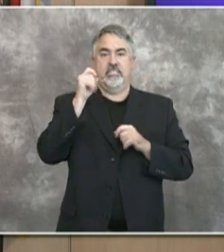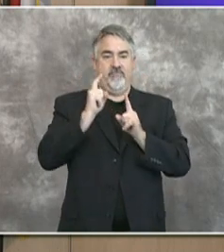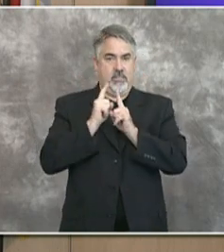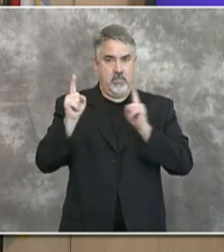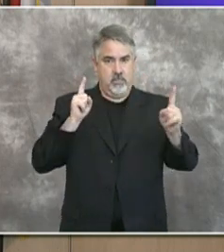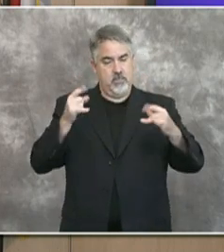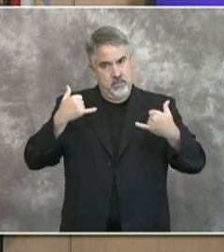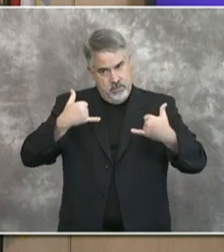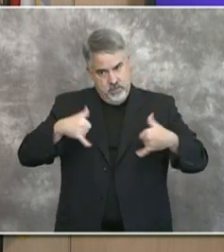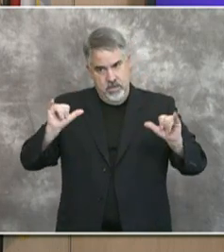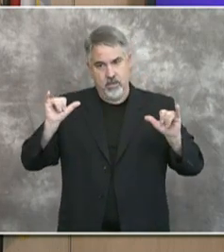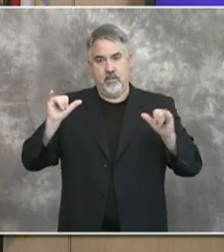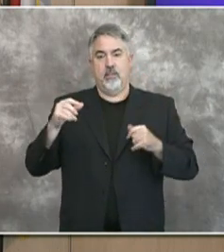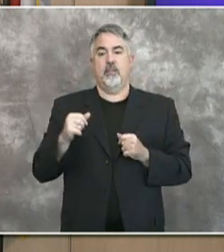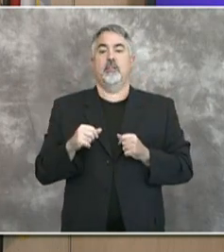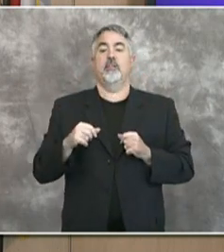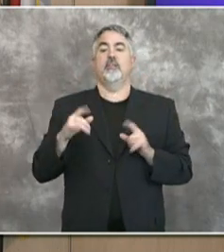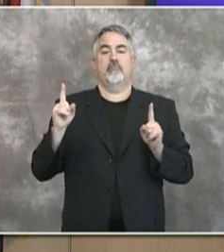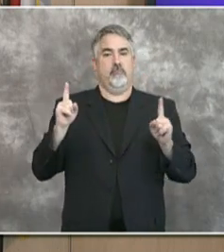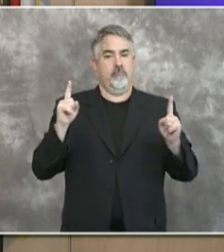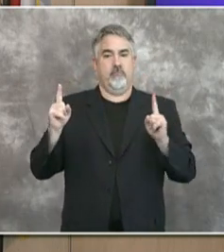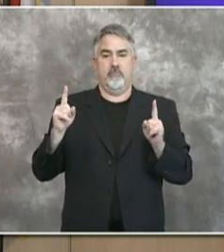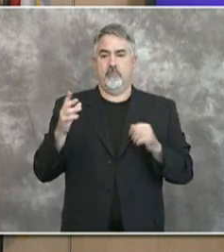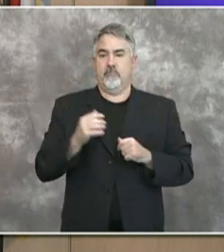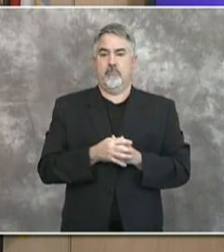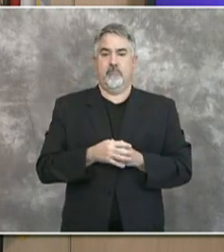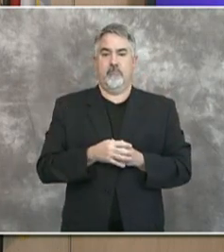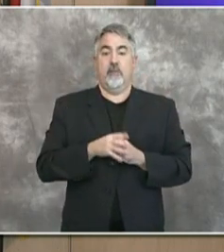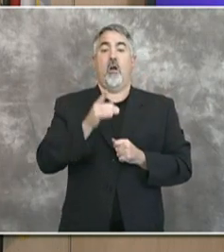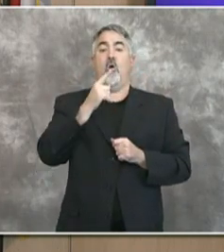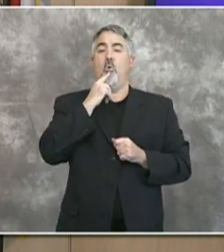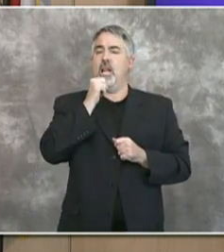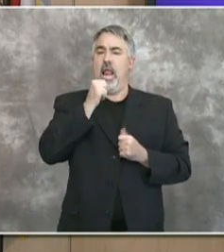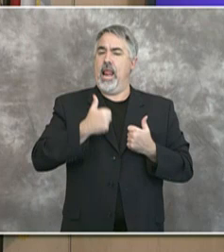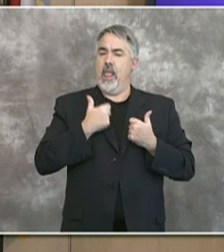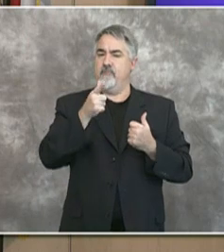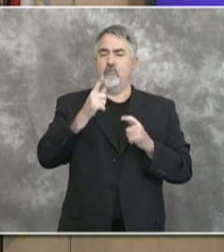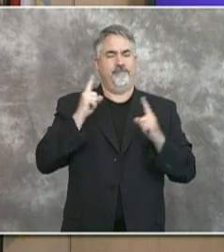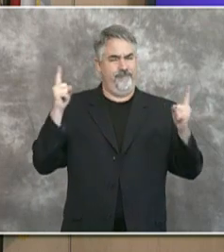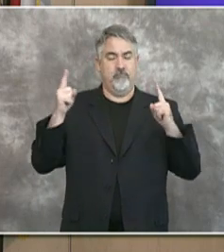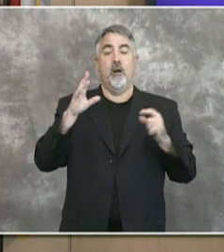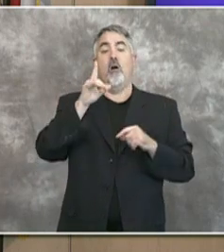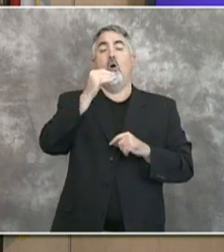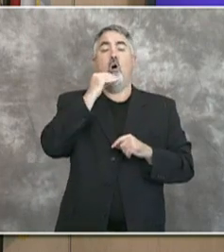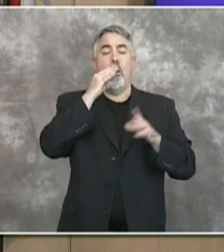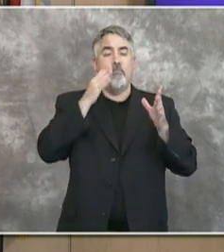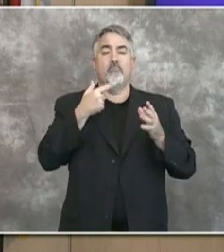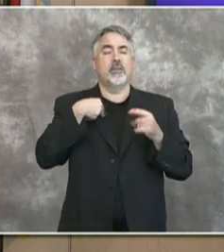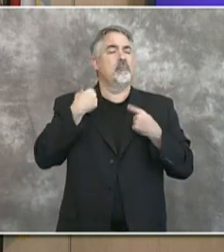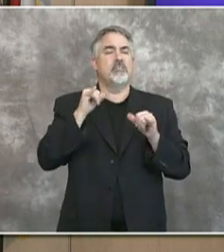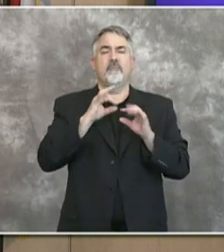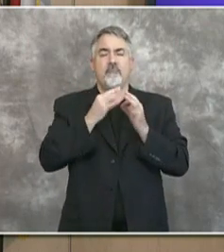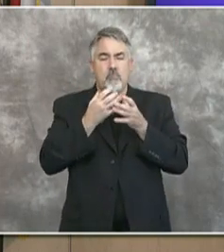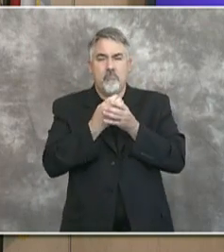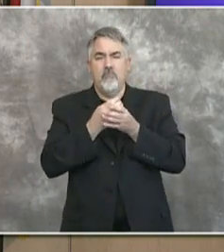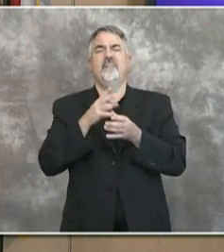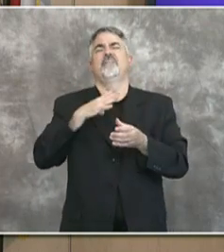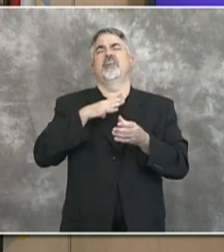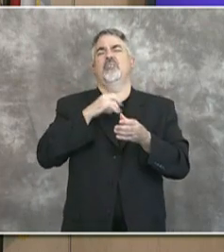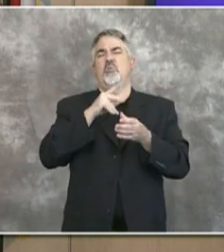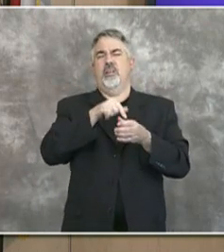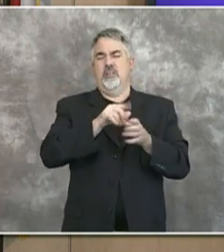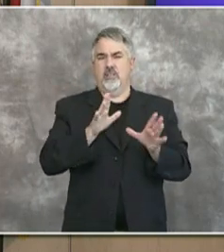It was some time ago we issued a directive with a strong recommendation, a strong encouragement to have face coverings, and when you leave your